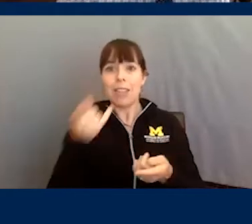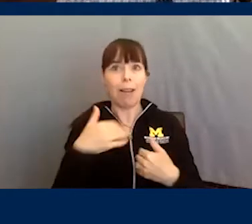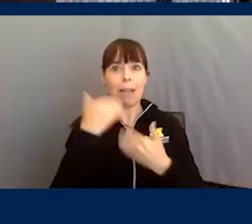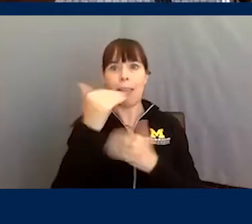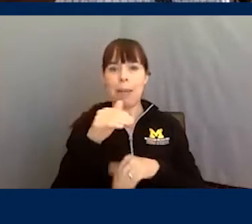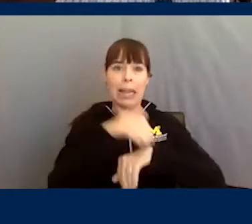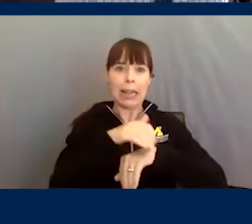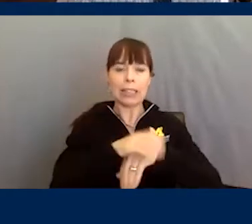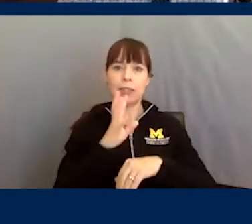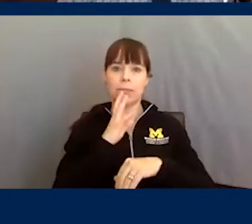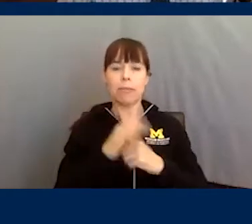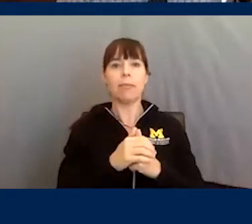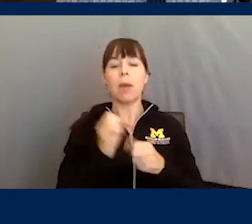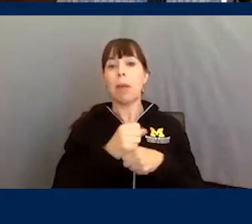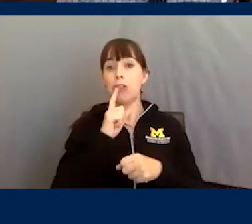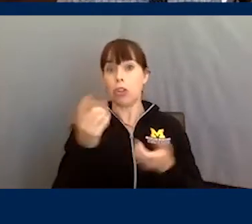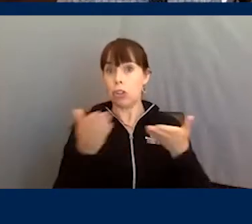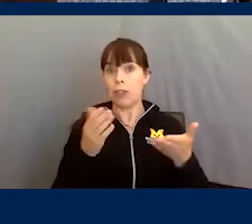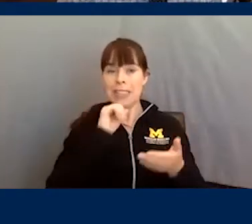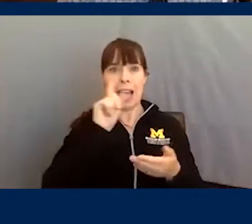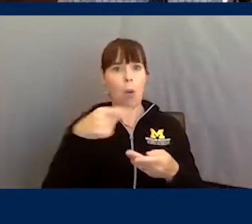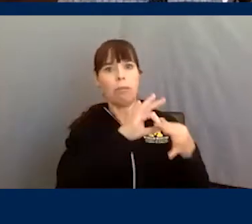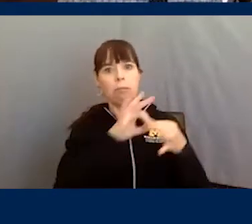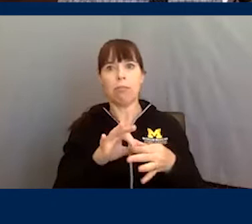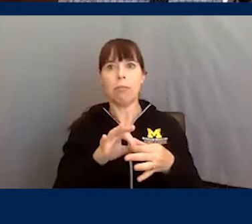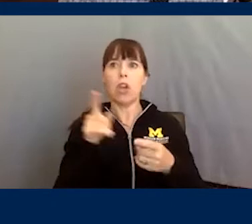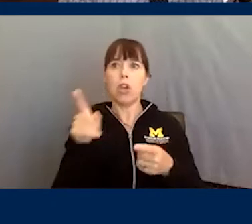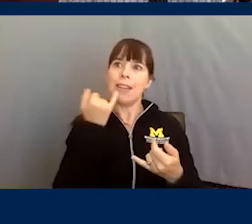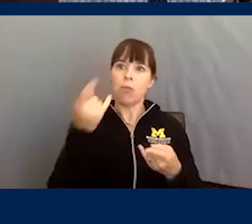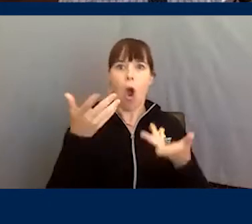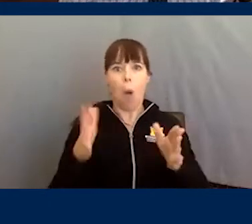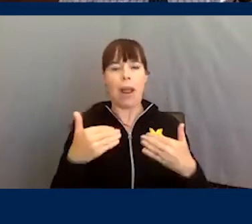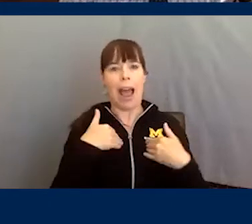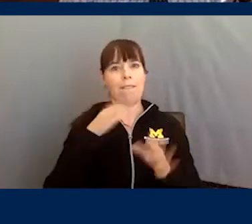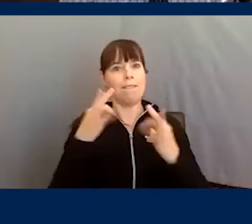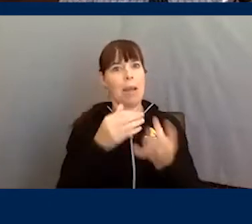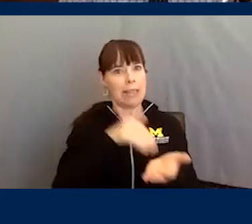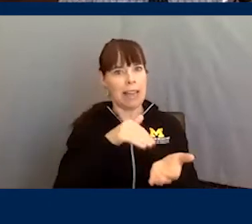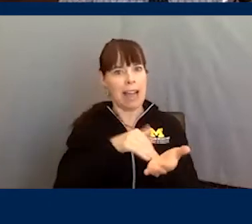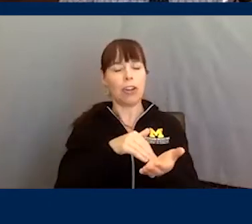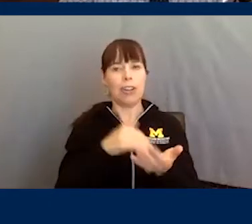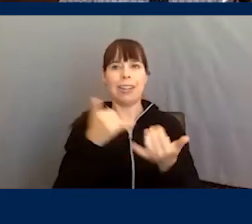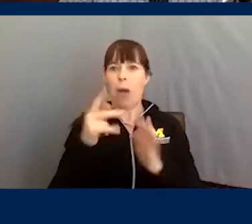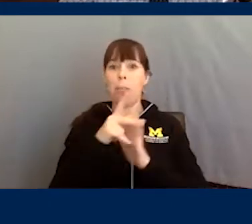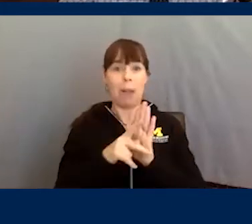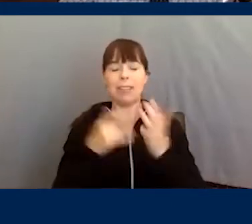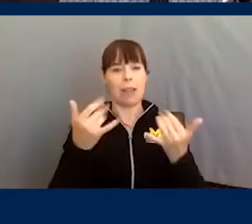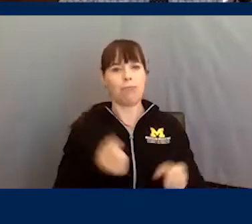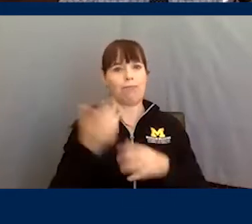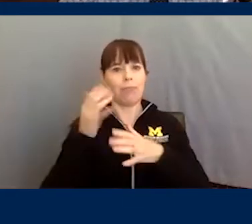proficiency, ensure the services are not tied to existing barriers. Again, this is a policy or procedure. Those could